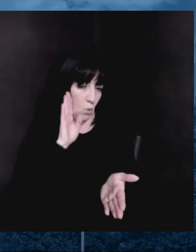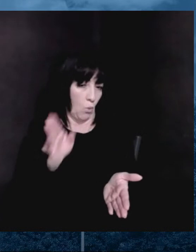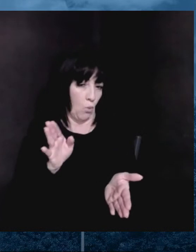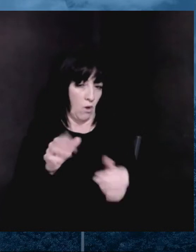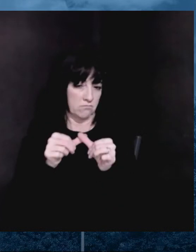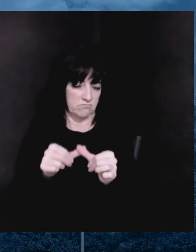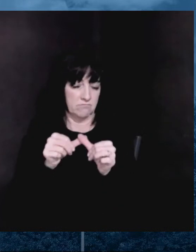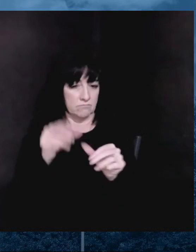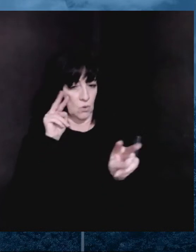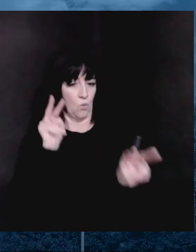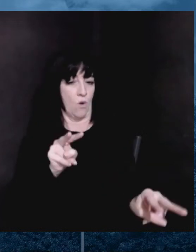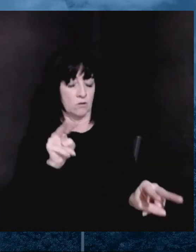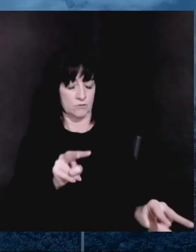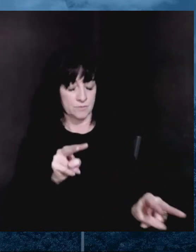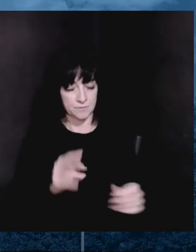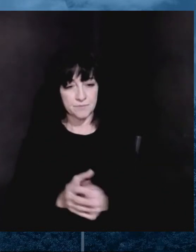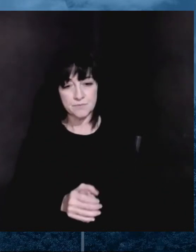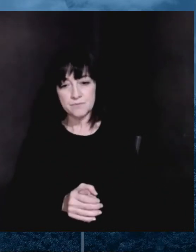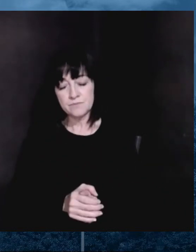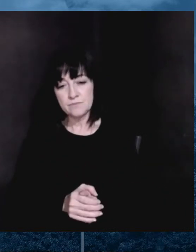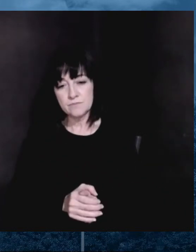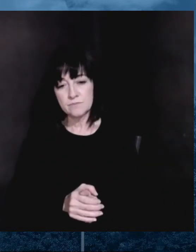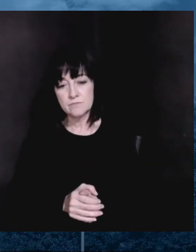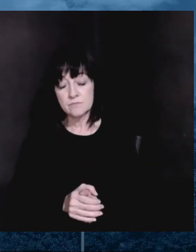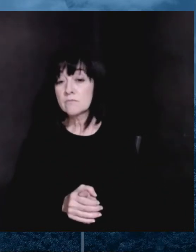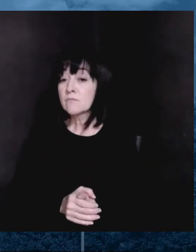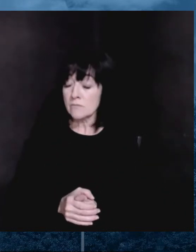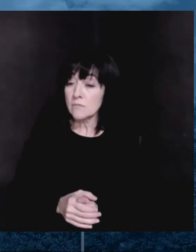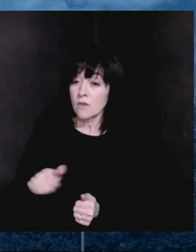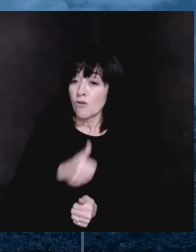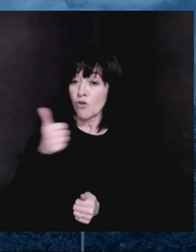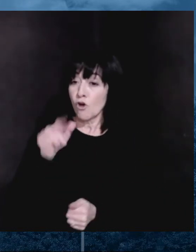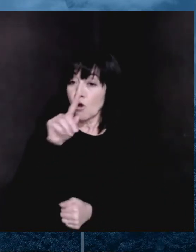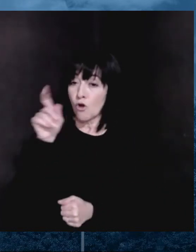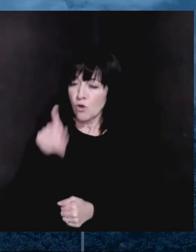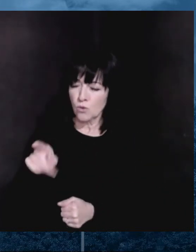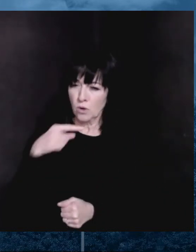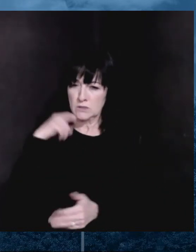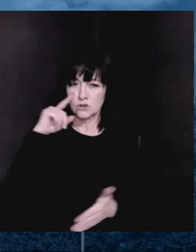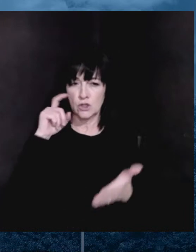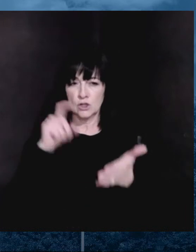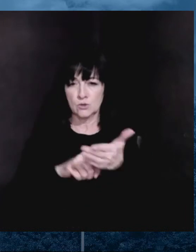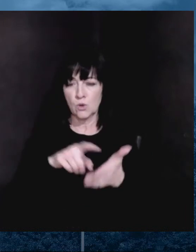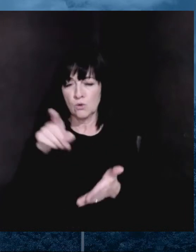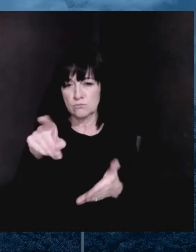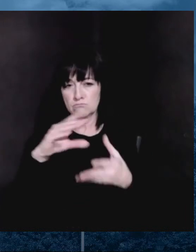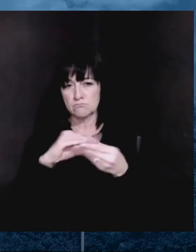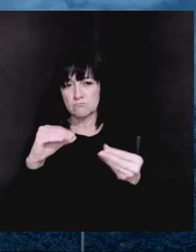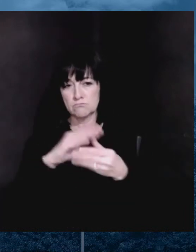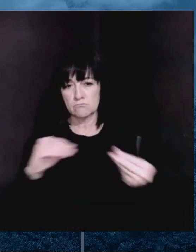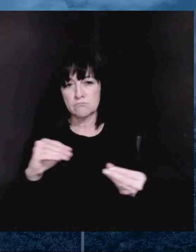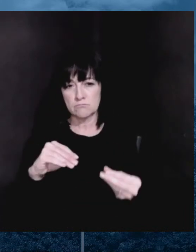All right, and then I noticed on your slide earlier that 42 of the state's